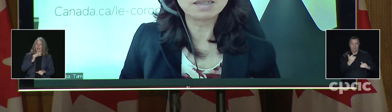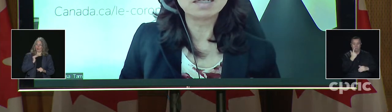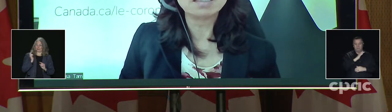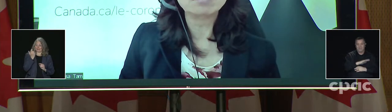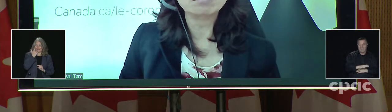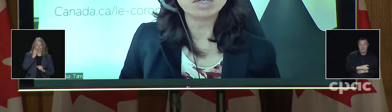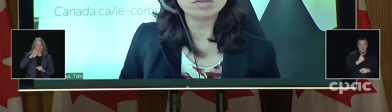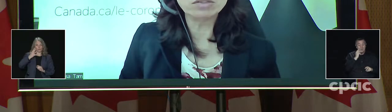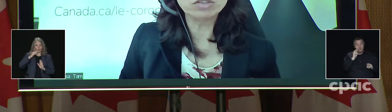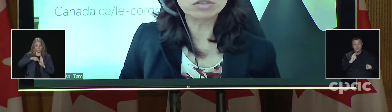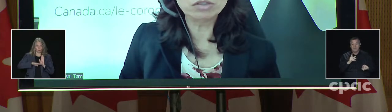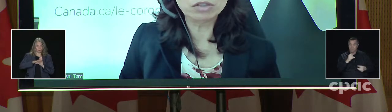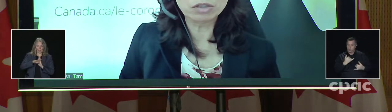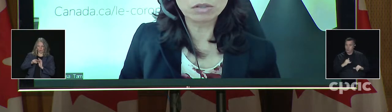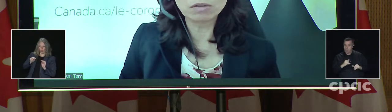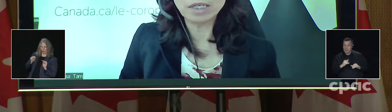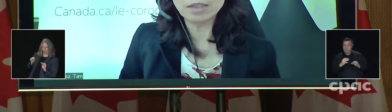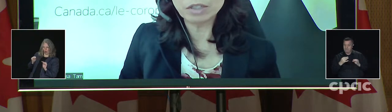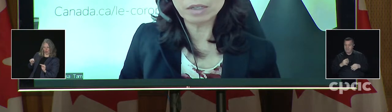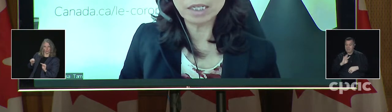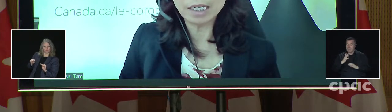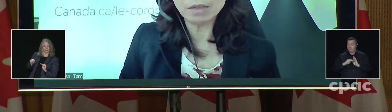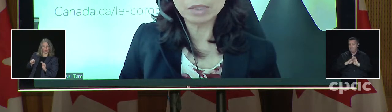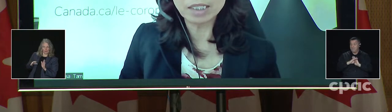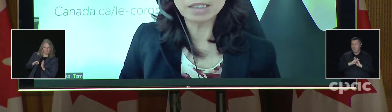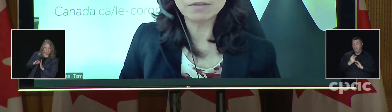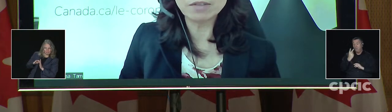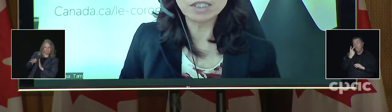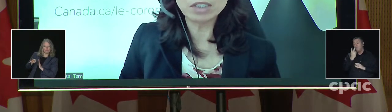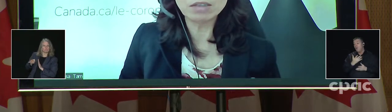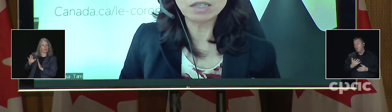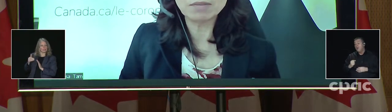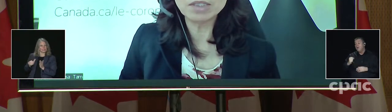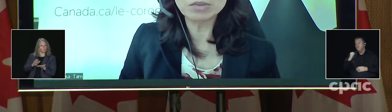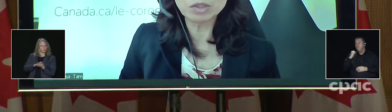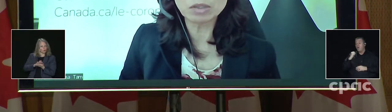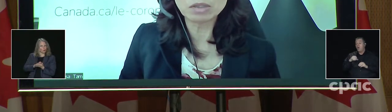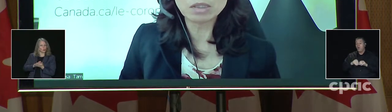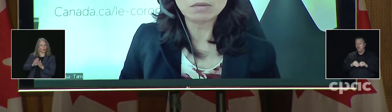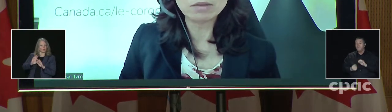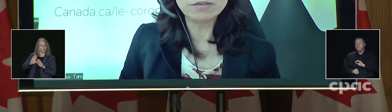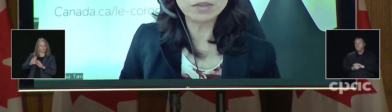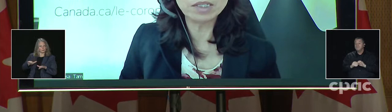indicates most school and childcare outbreaks involving youth have been